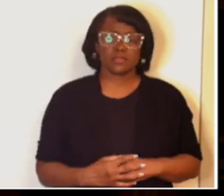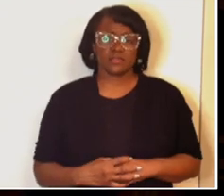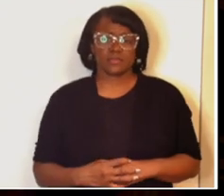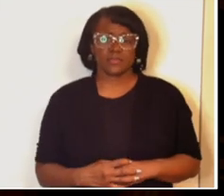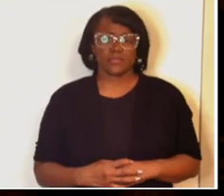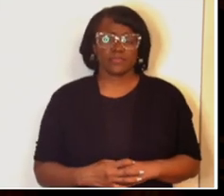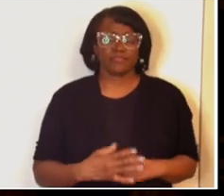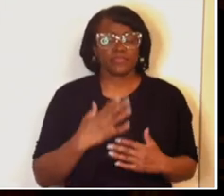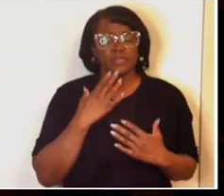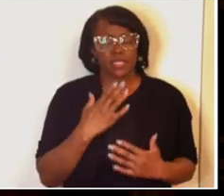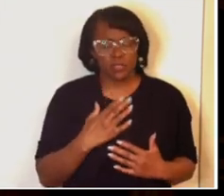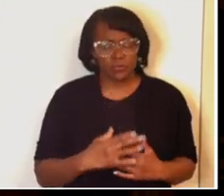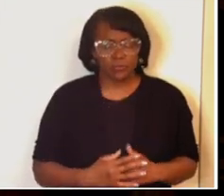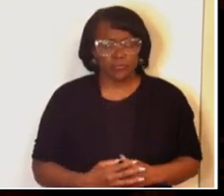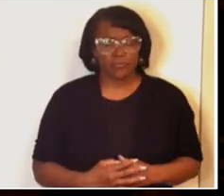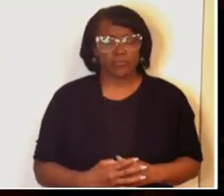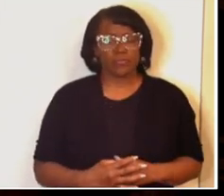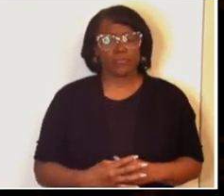Thank you.